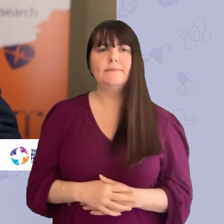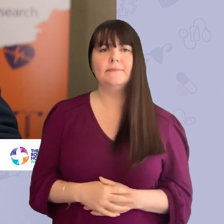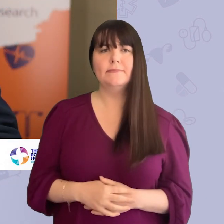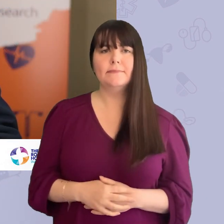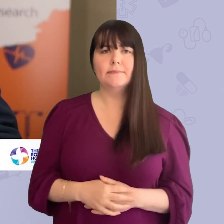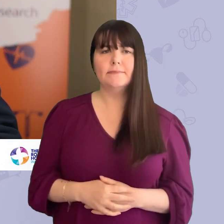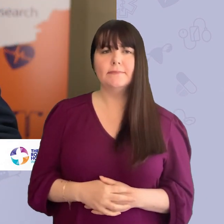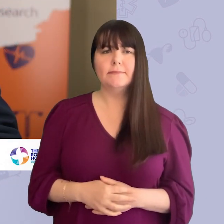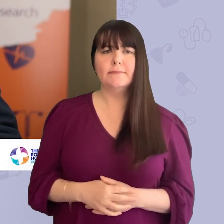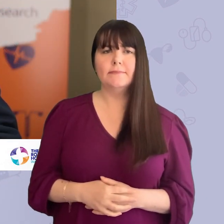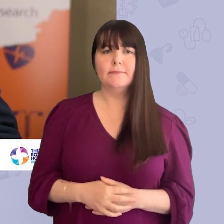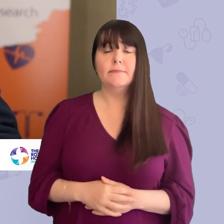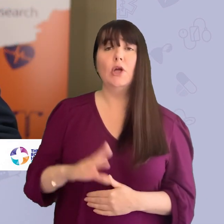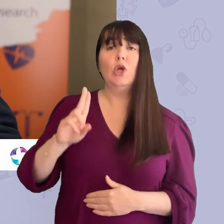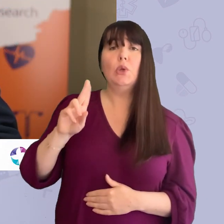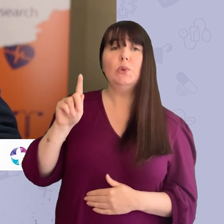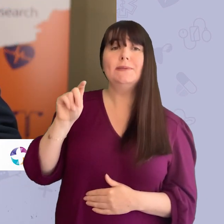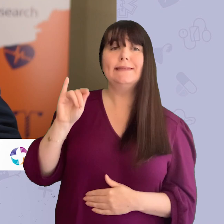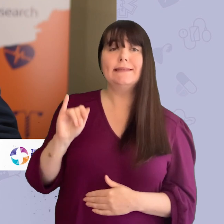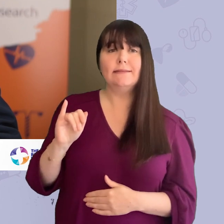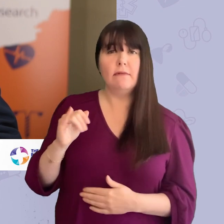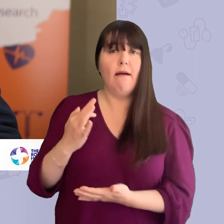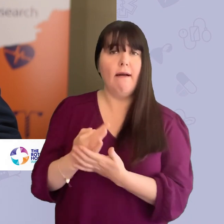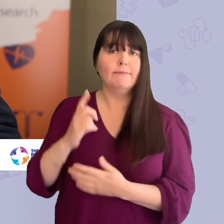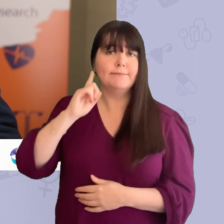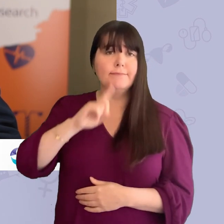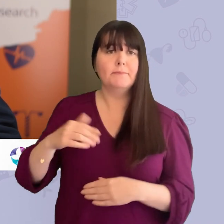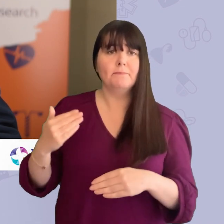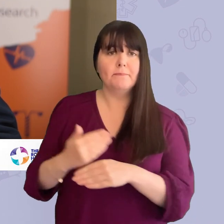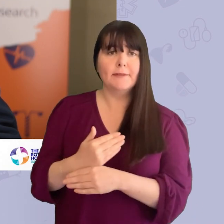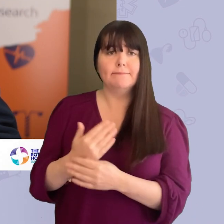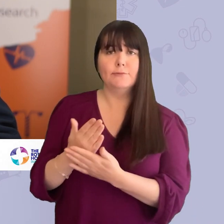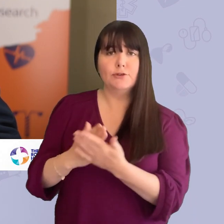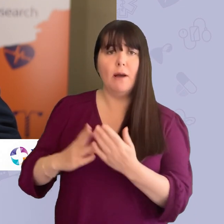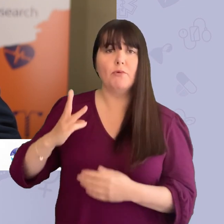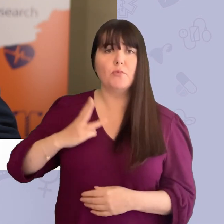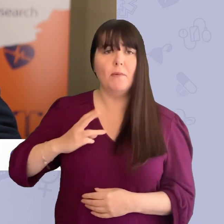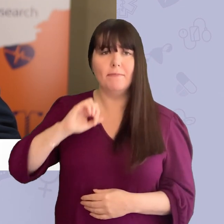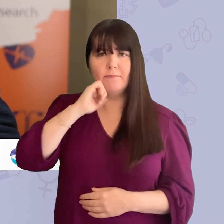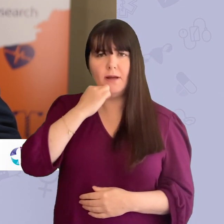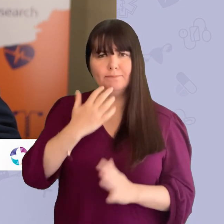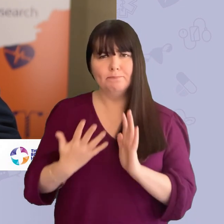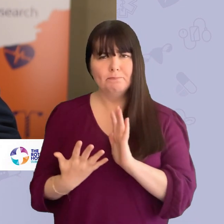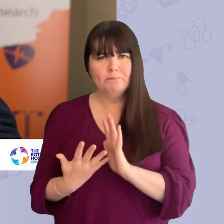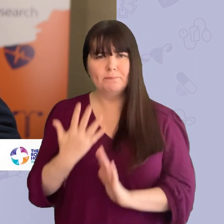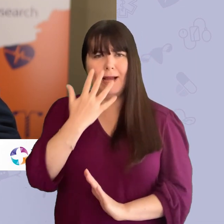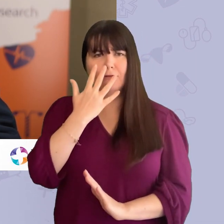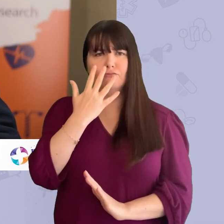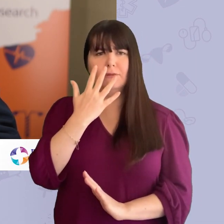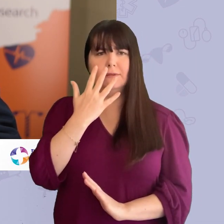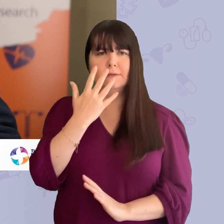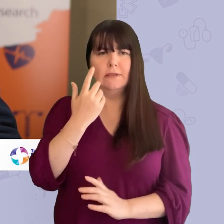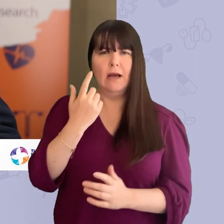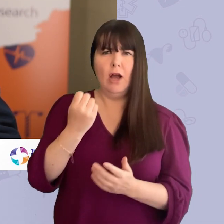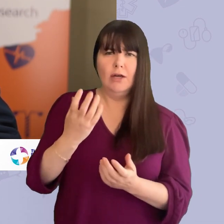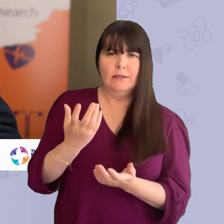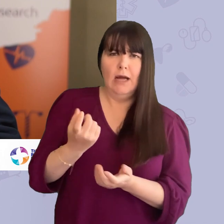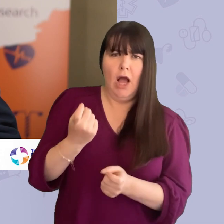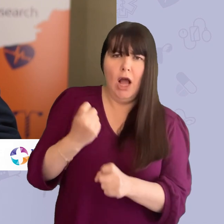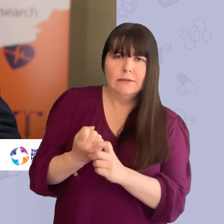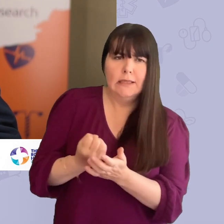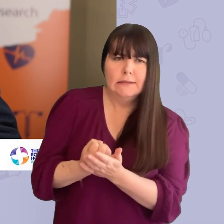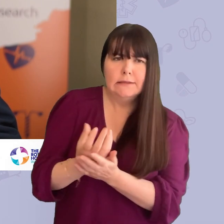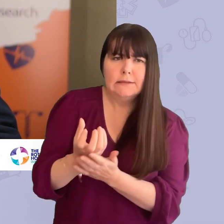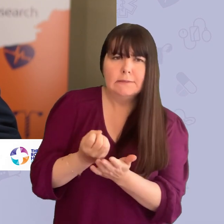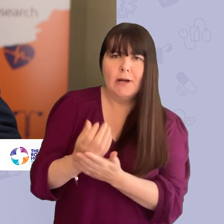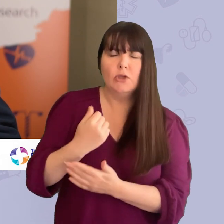It's possible that UTIs are ignored by some women because of an embarrassment or a difficulty in talking to their healthcare